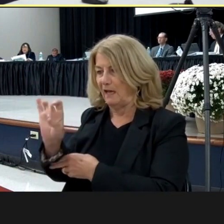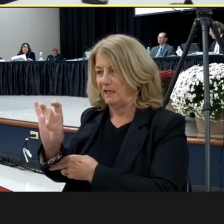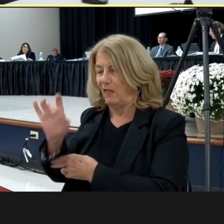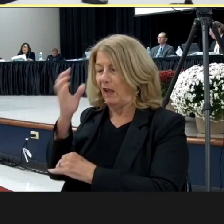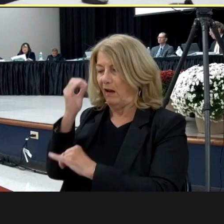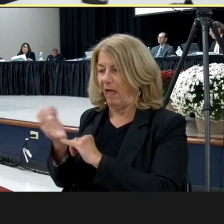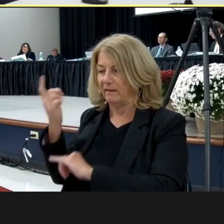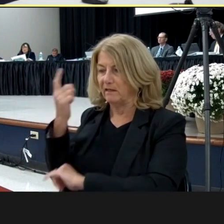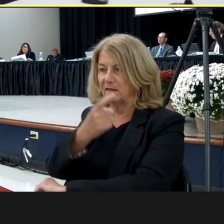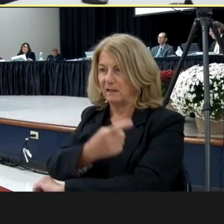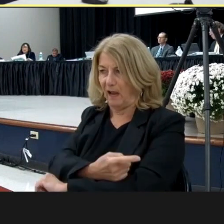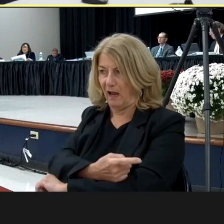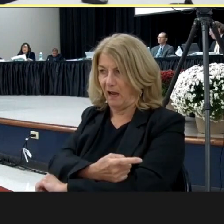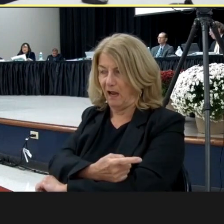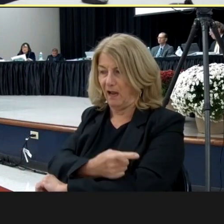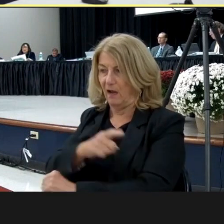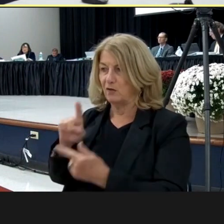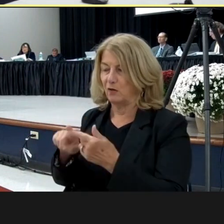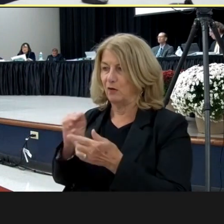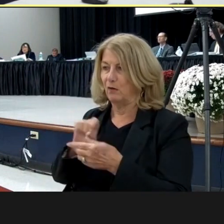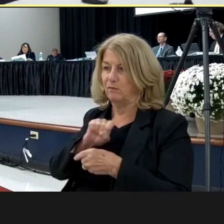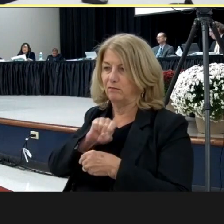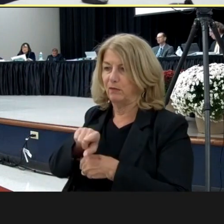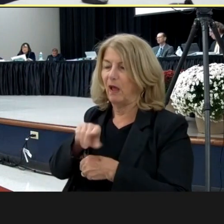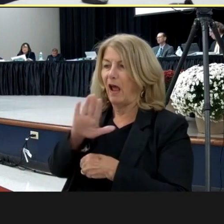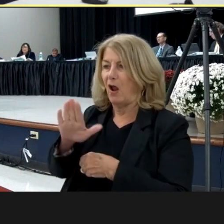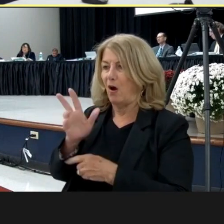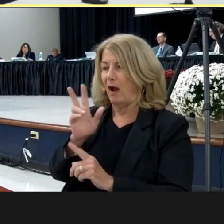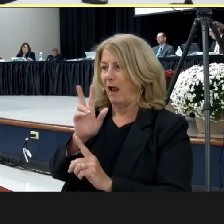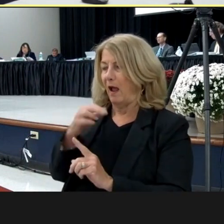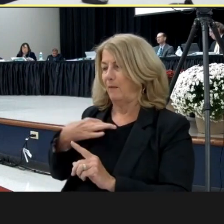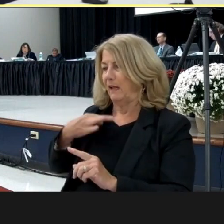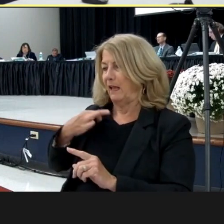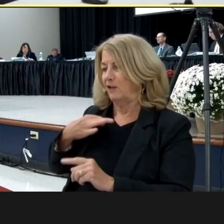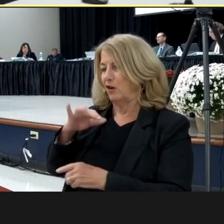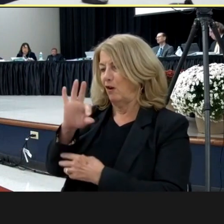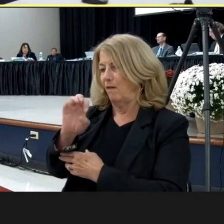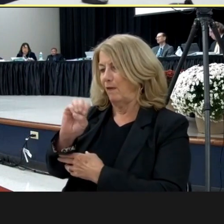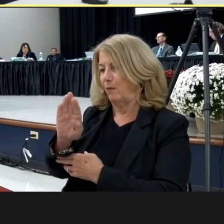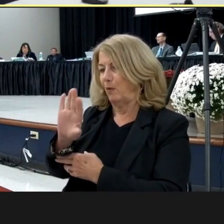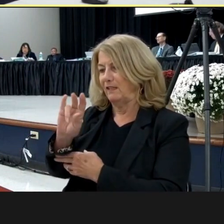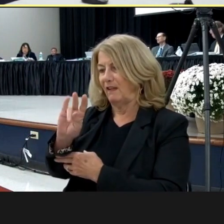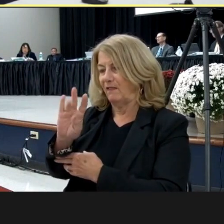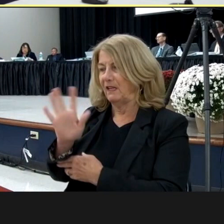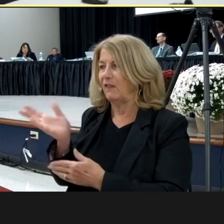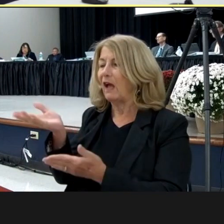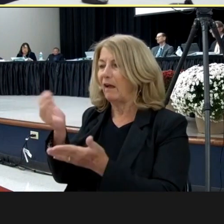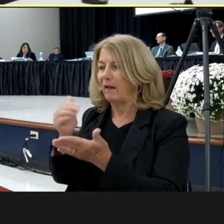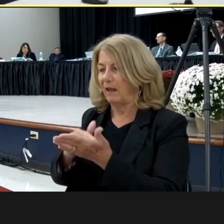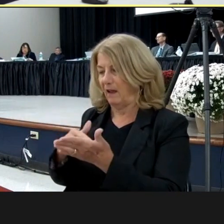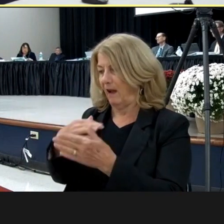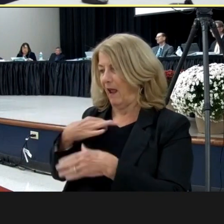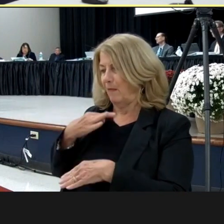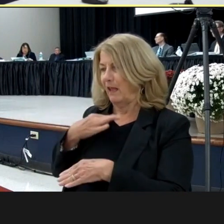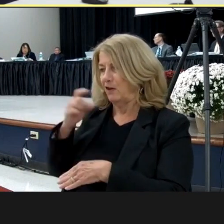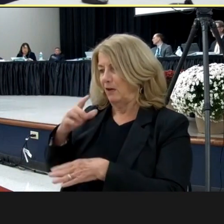day to submit your application will be February the 17th. And again, applications have to be received by 5